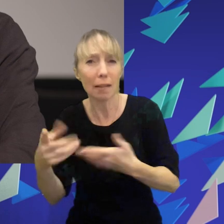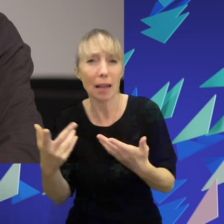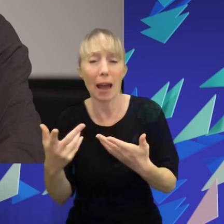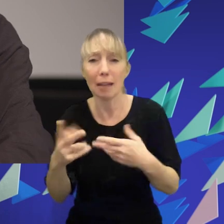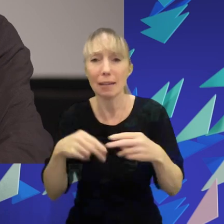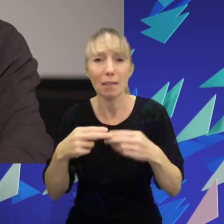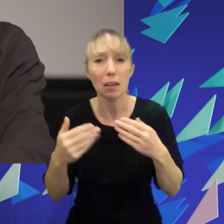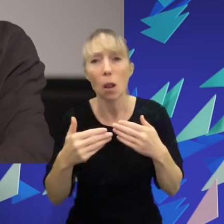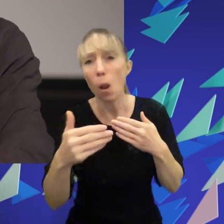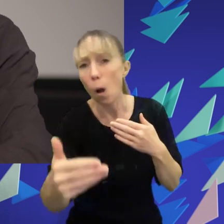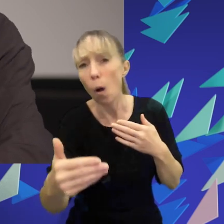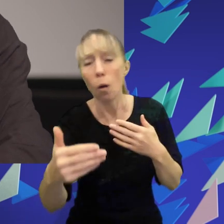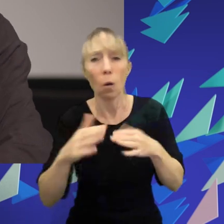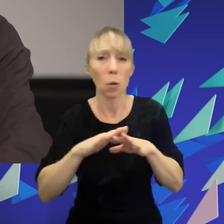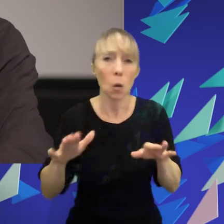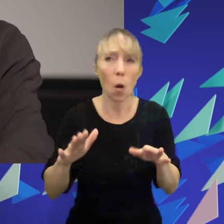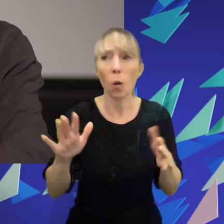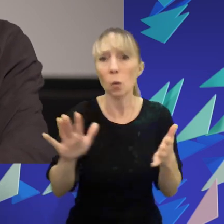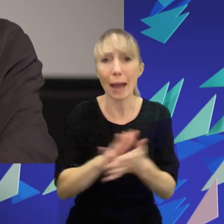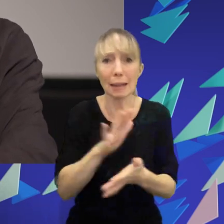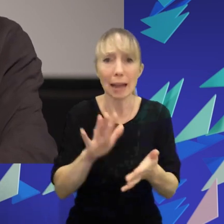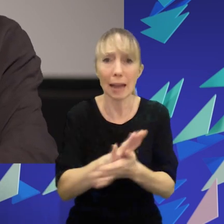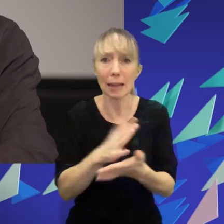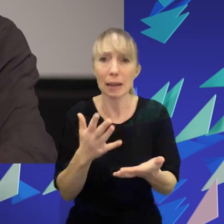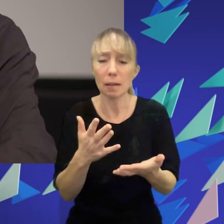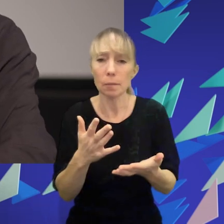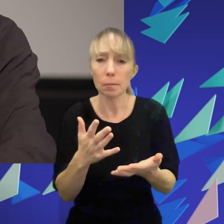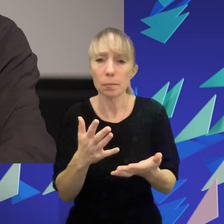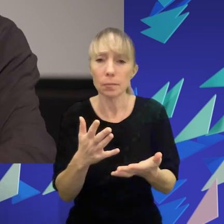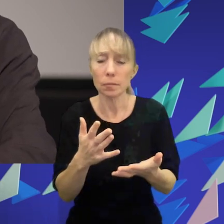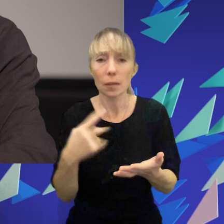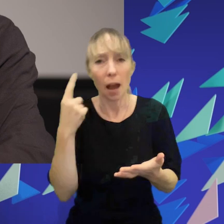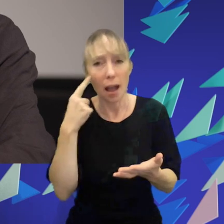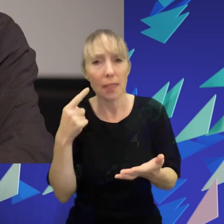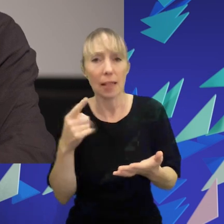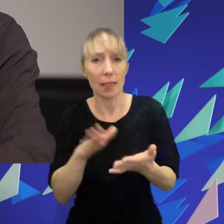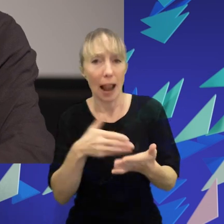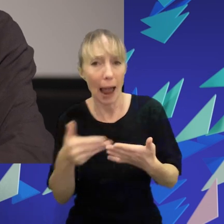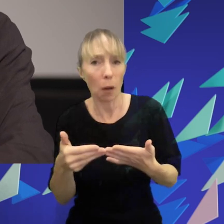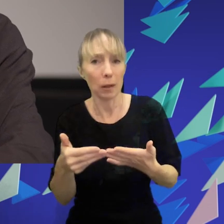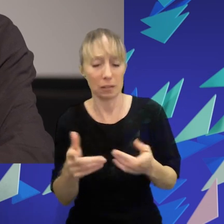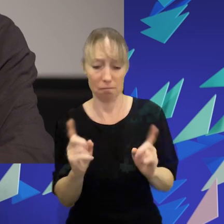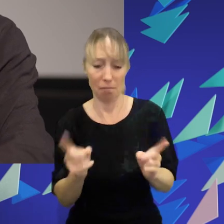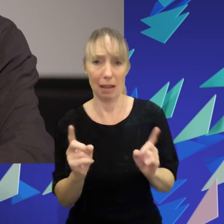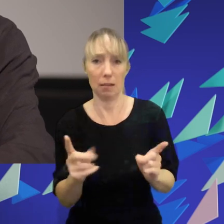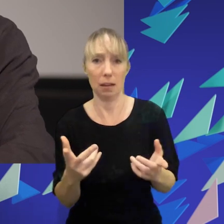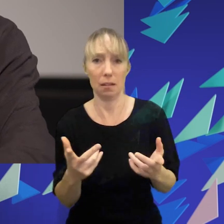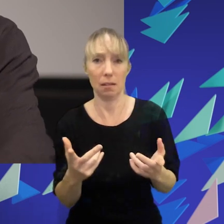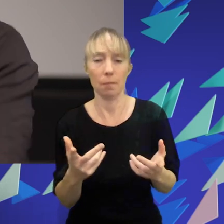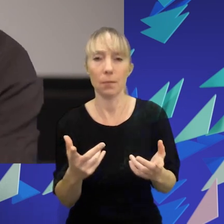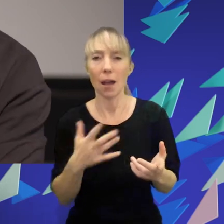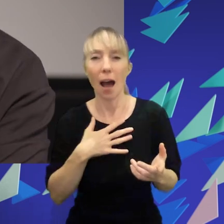or not or if it's entertaining or, but I think it's in the language, and I think I like to explore